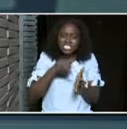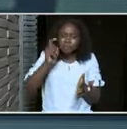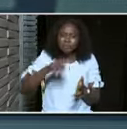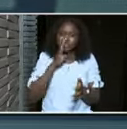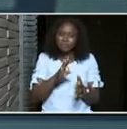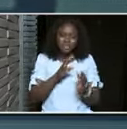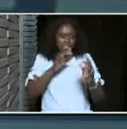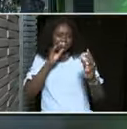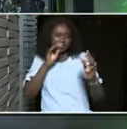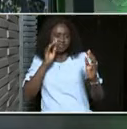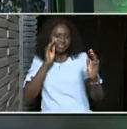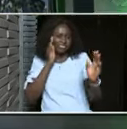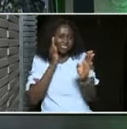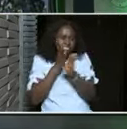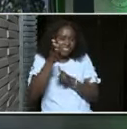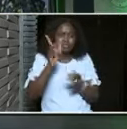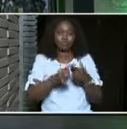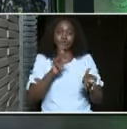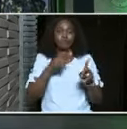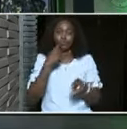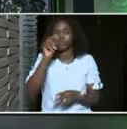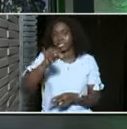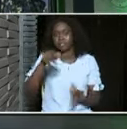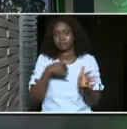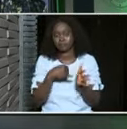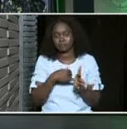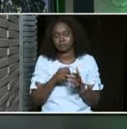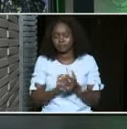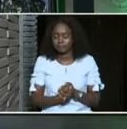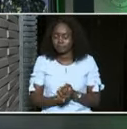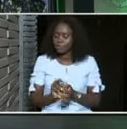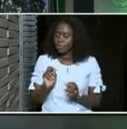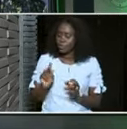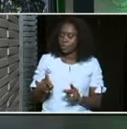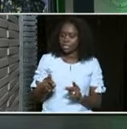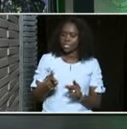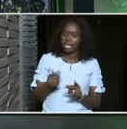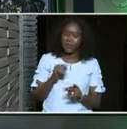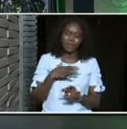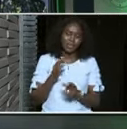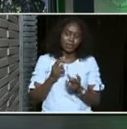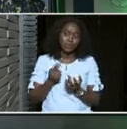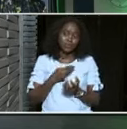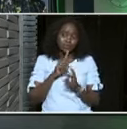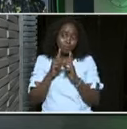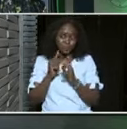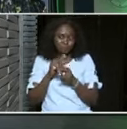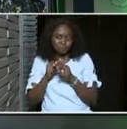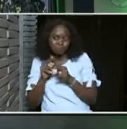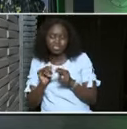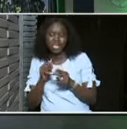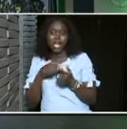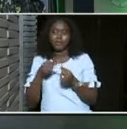including those who can afford it. Professor, I'm coming to you now, and I would like to just talk very briefly about the popularity, the